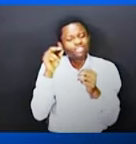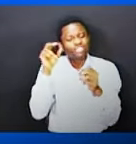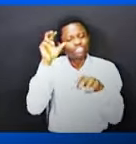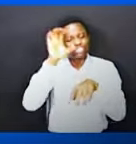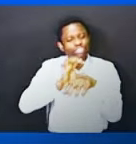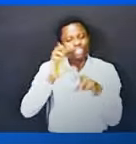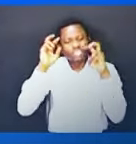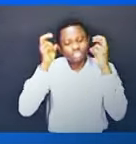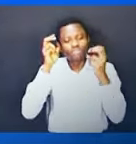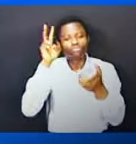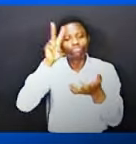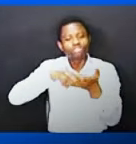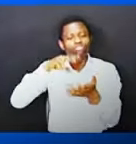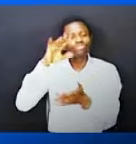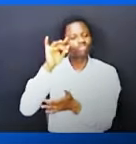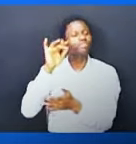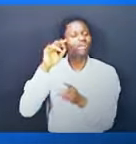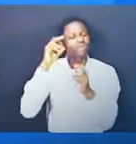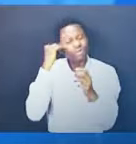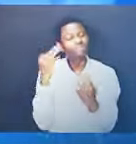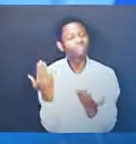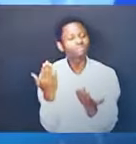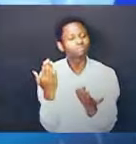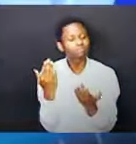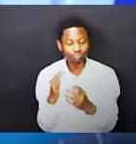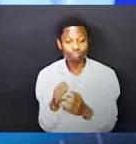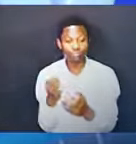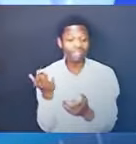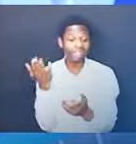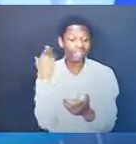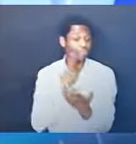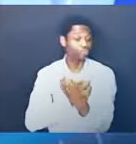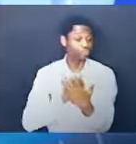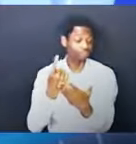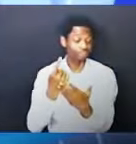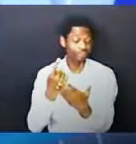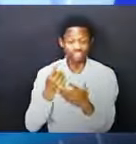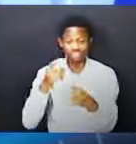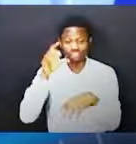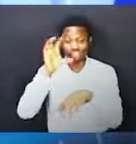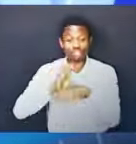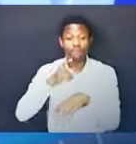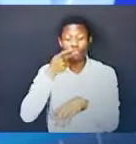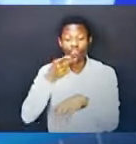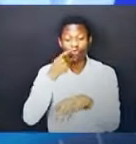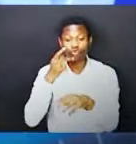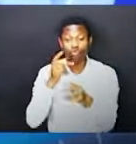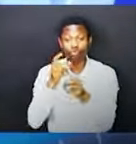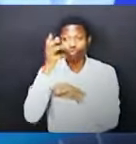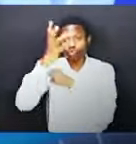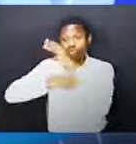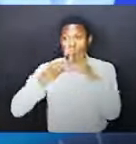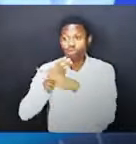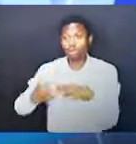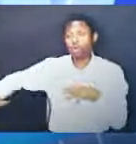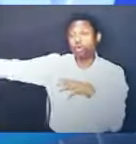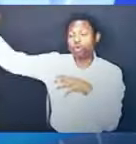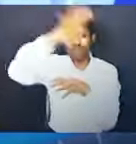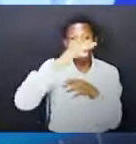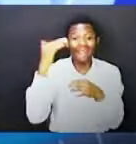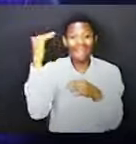ne. Last week, by the grace of God, the heads of the Church of Pentecost Global met for a prayer